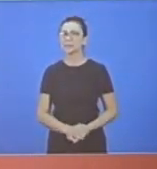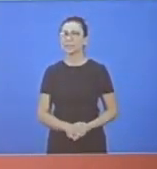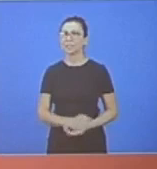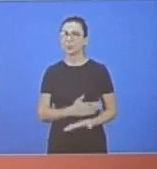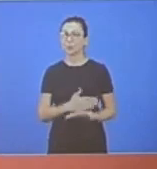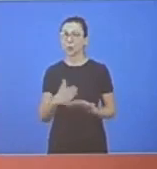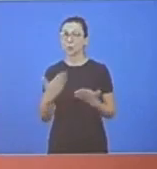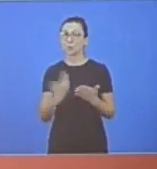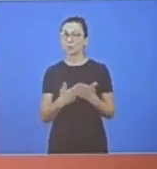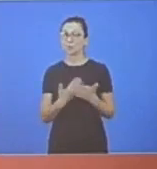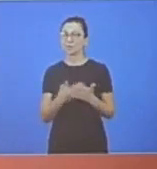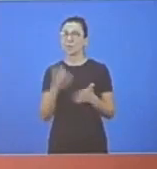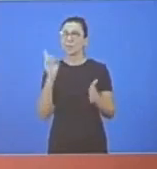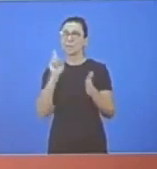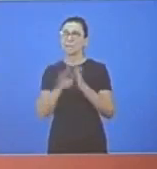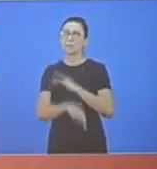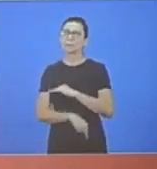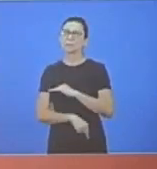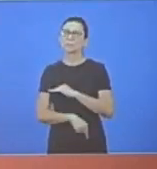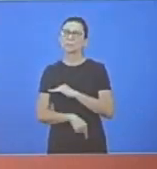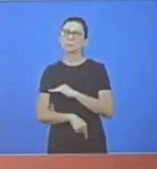Then we ask at the beginning,